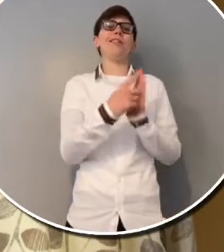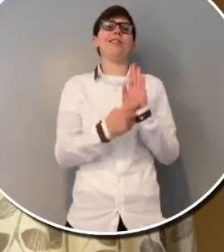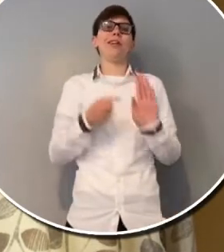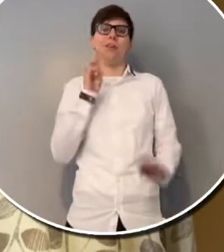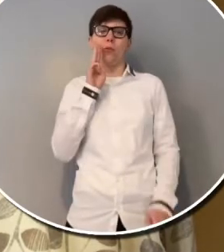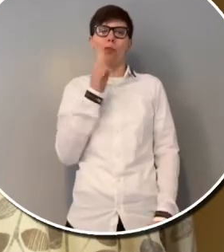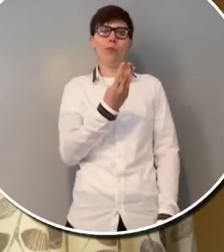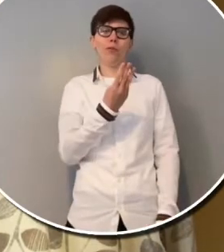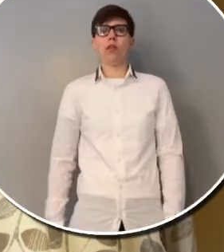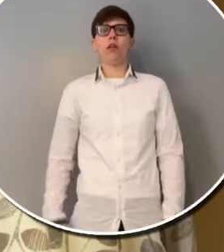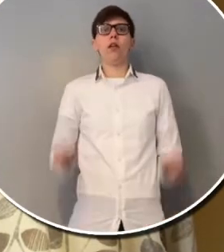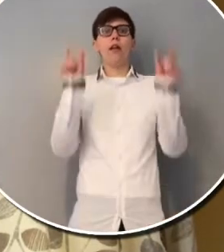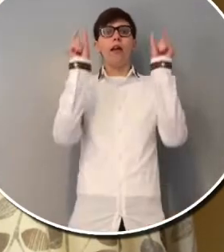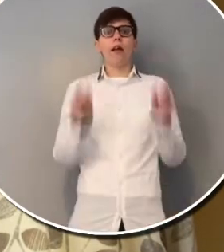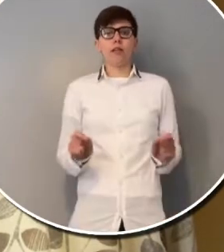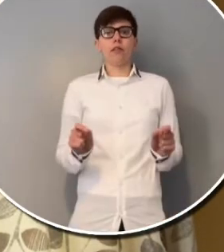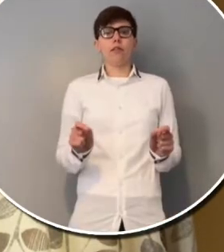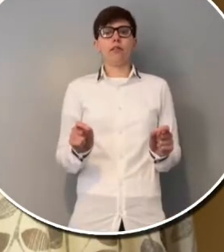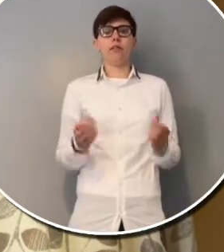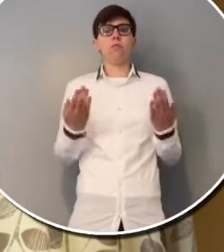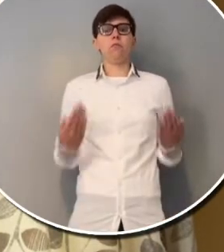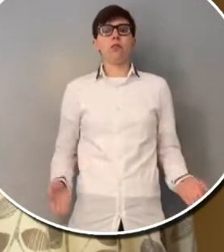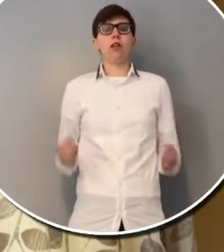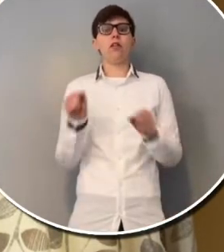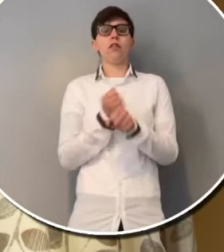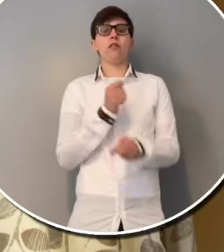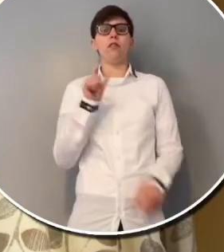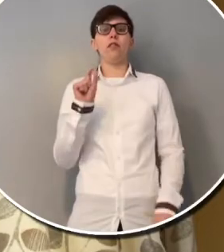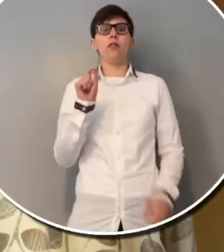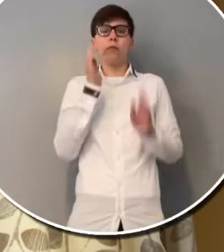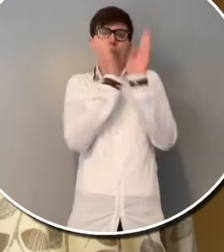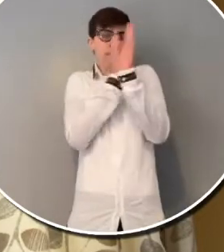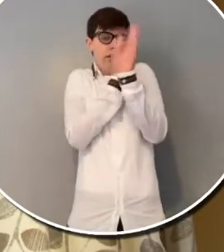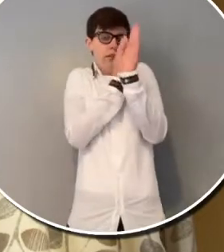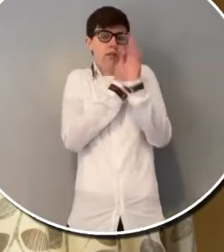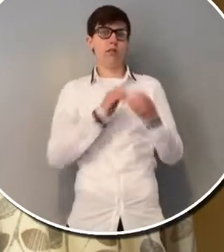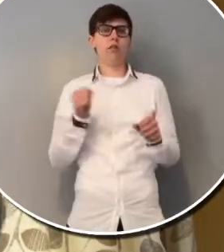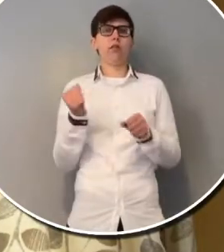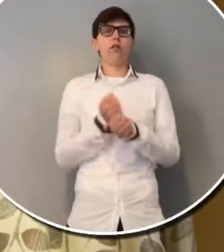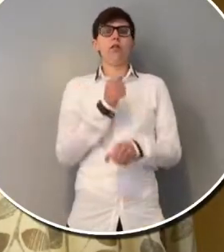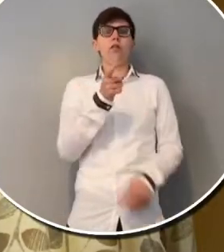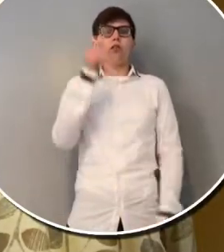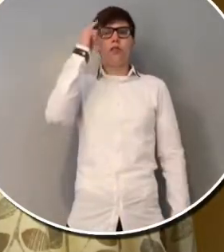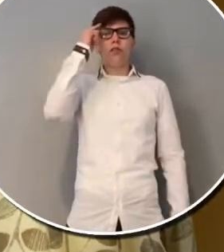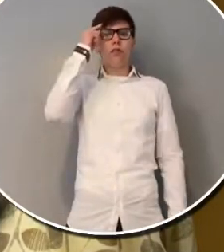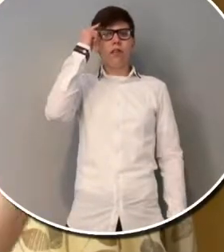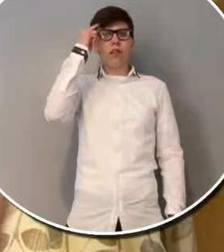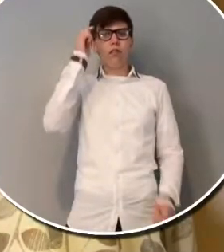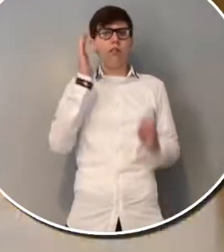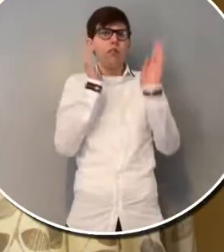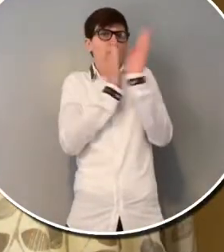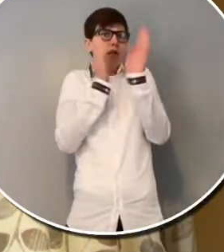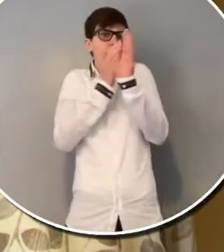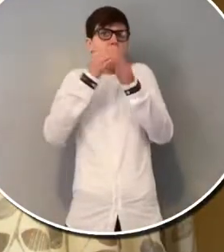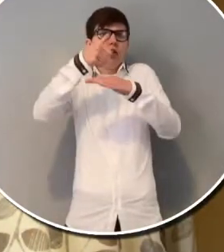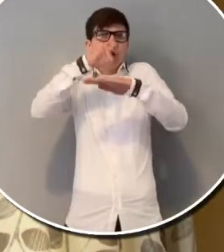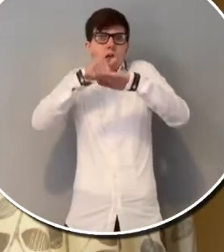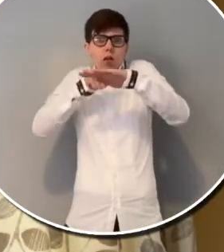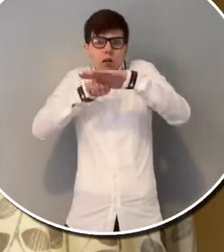so still, will he come out? Yes, he